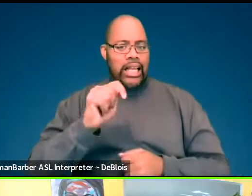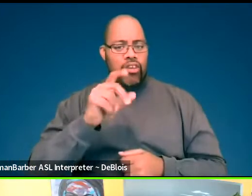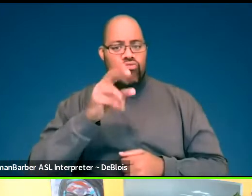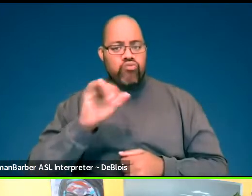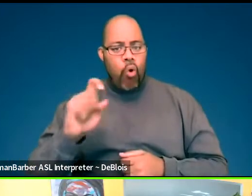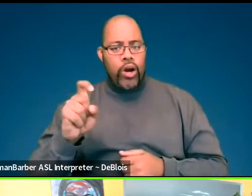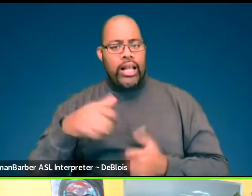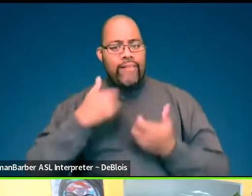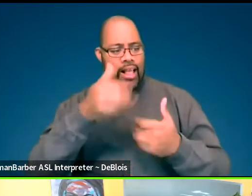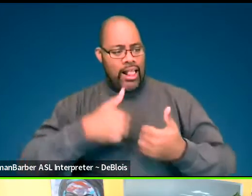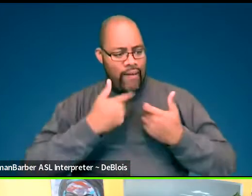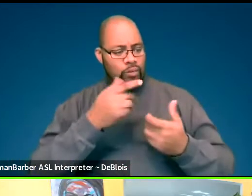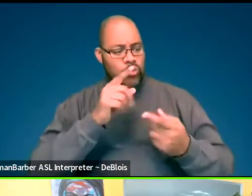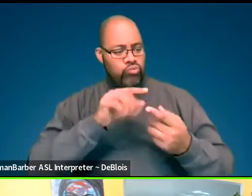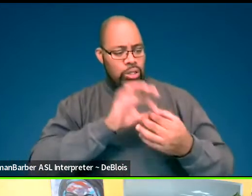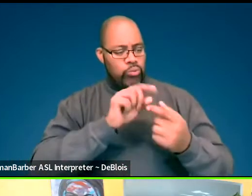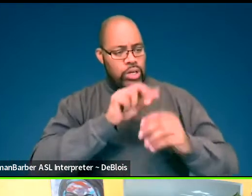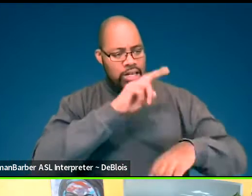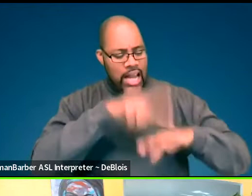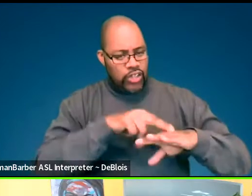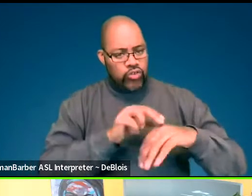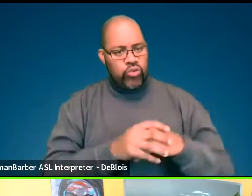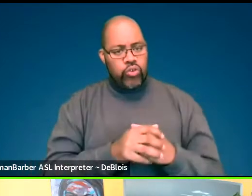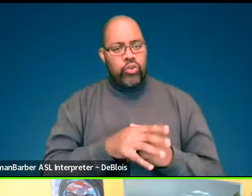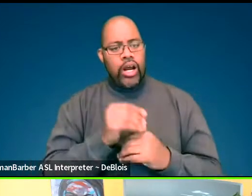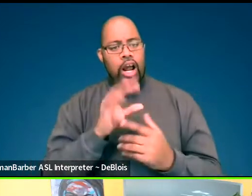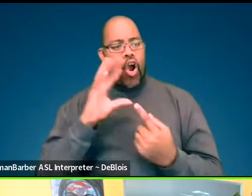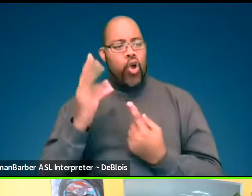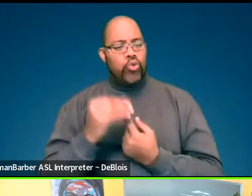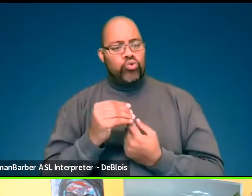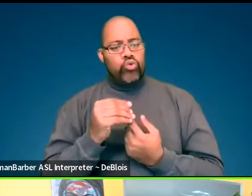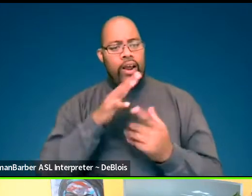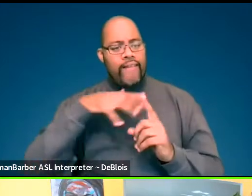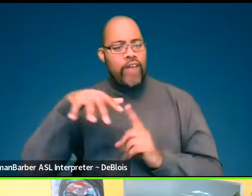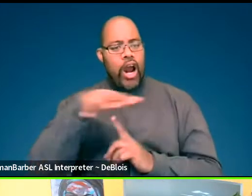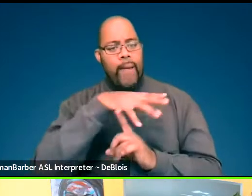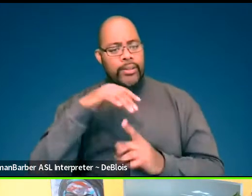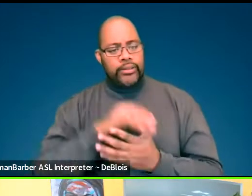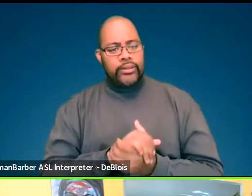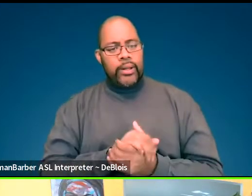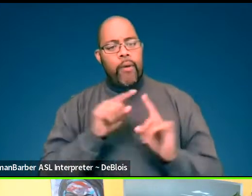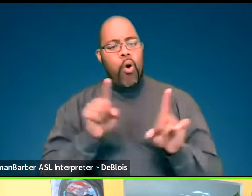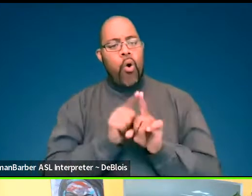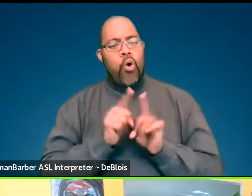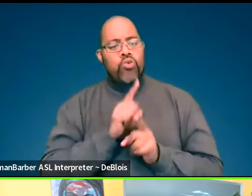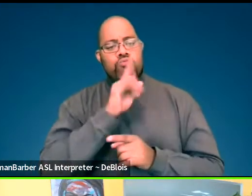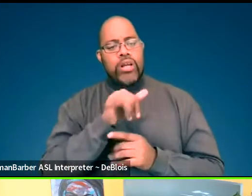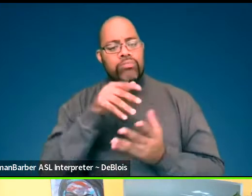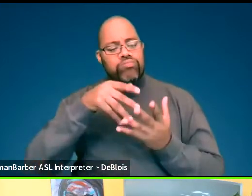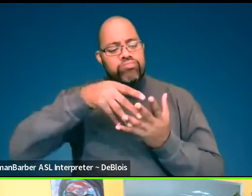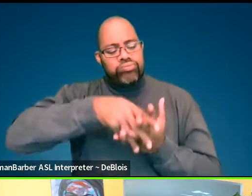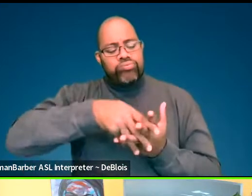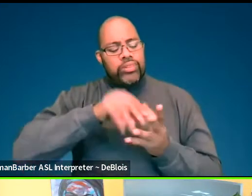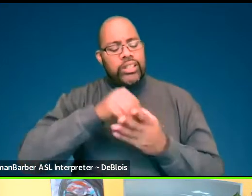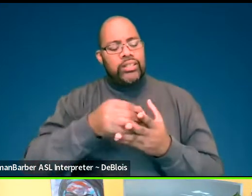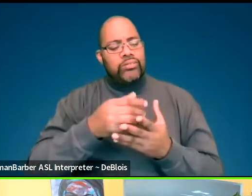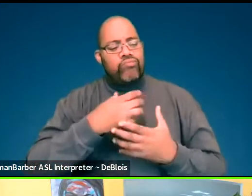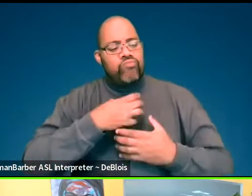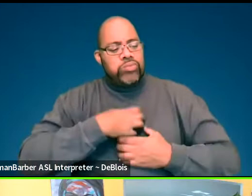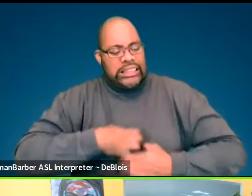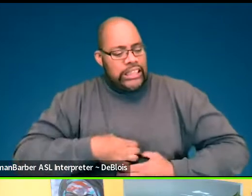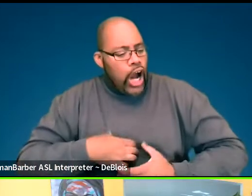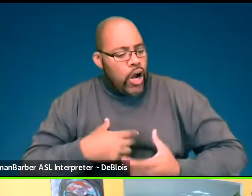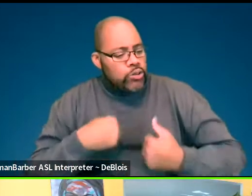in relationship to the natural and cultural environment, but it also really roots in this desire to